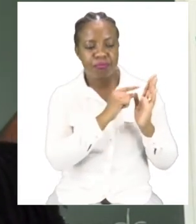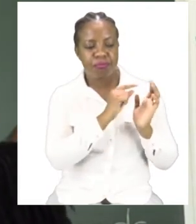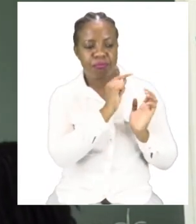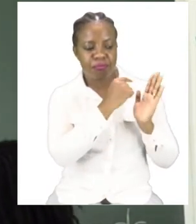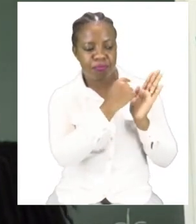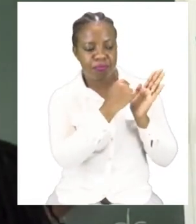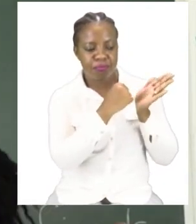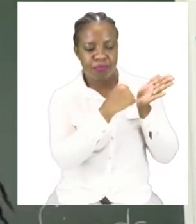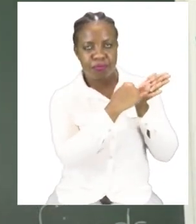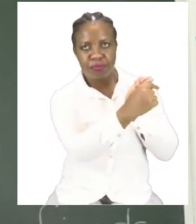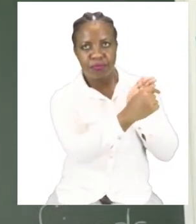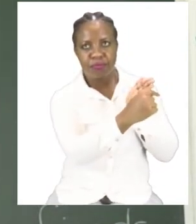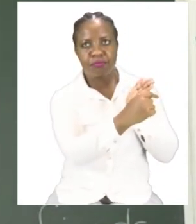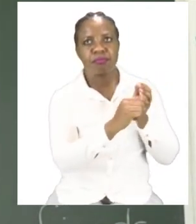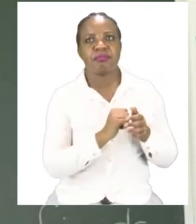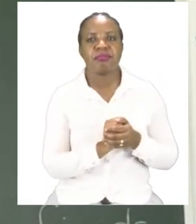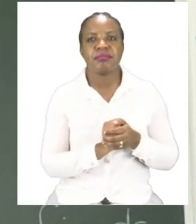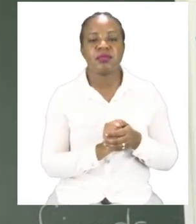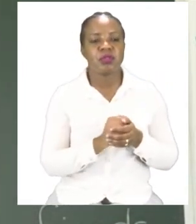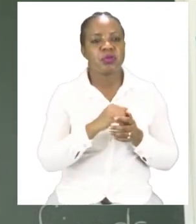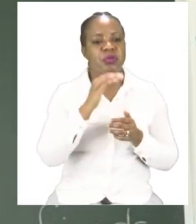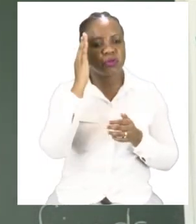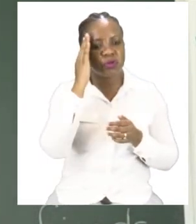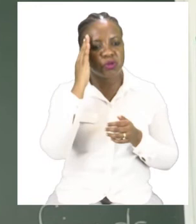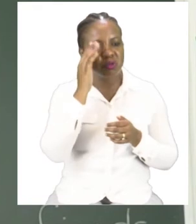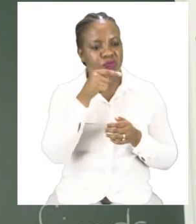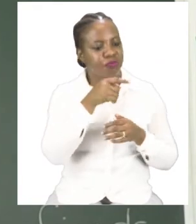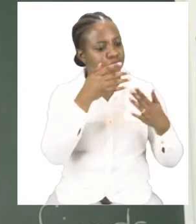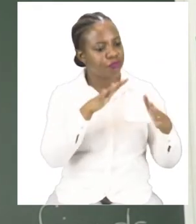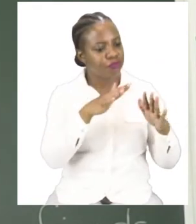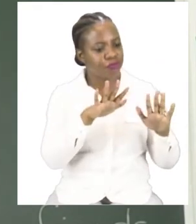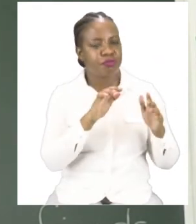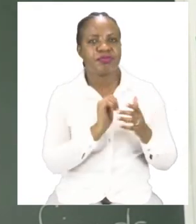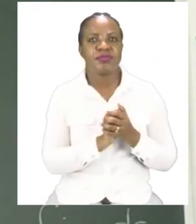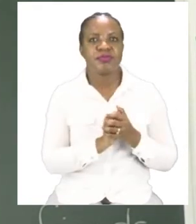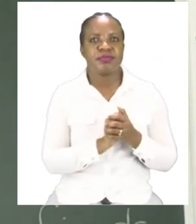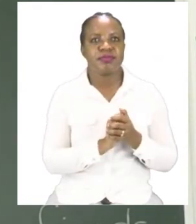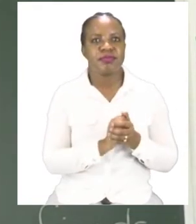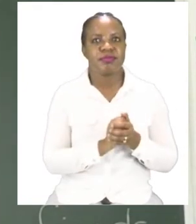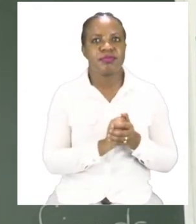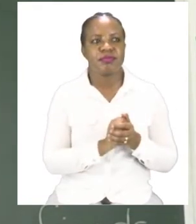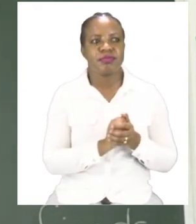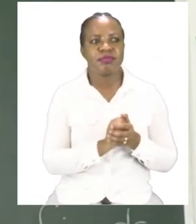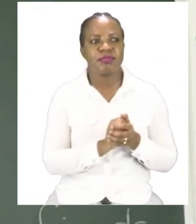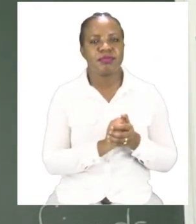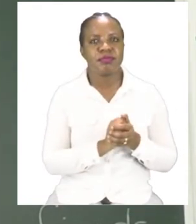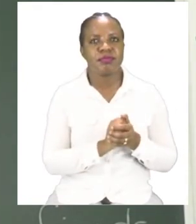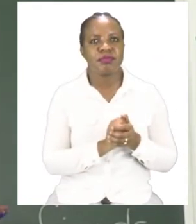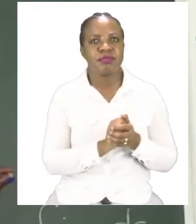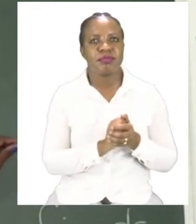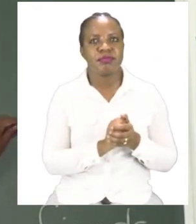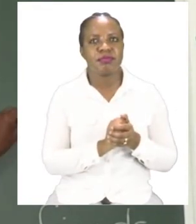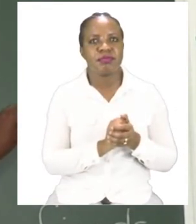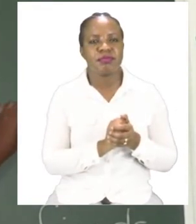cross it out here so that you don't look for it again. Now the next word we want to try and find is